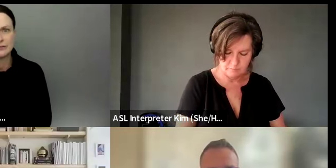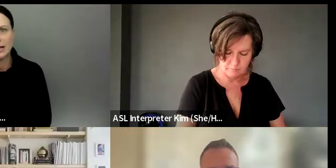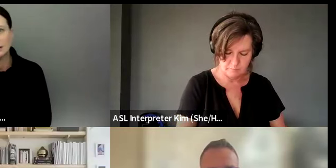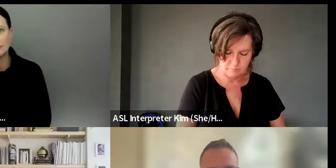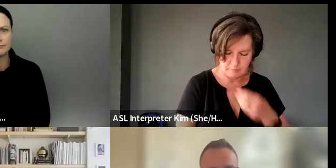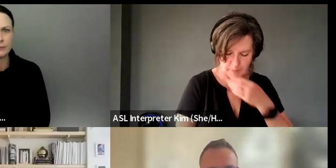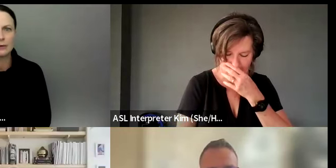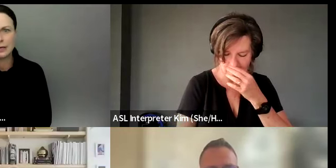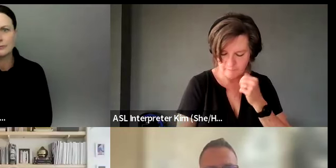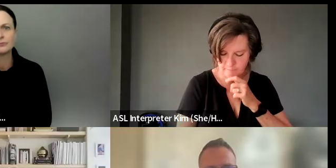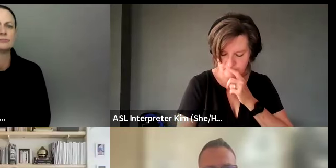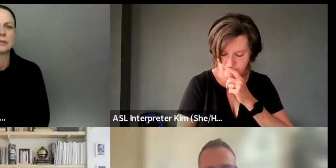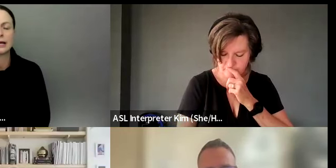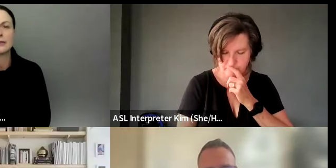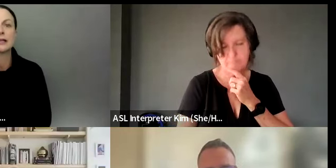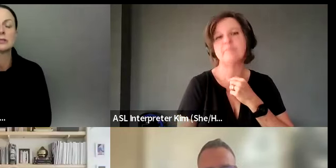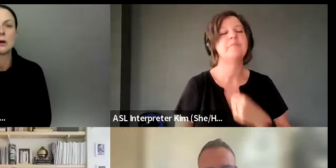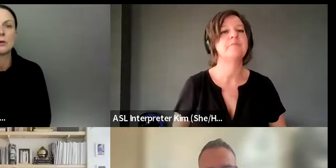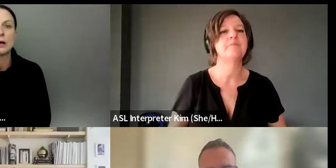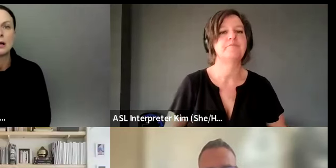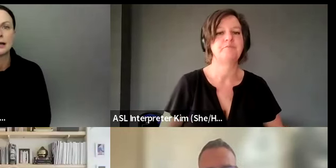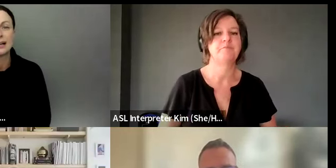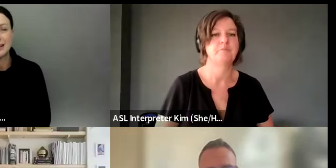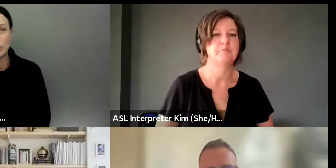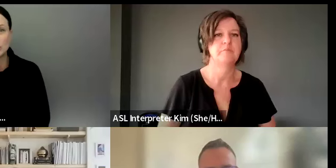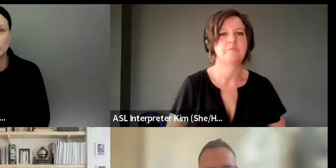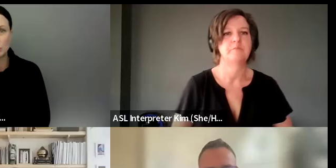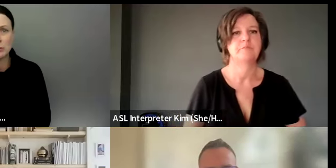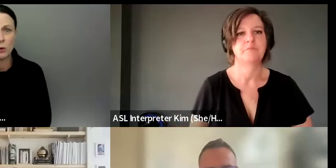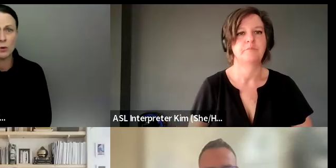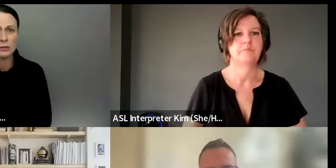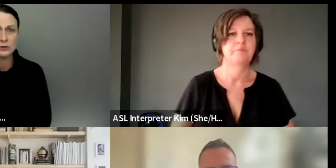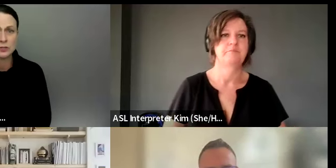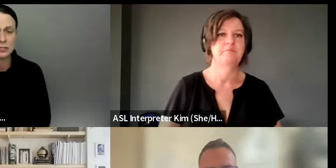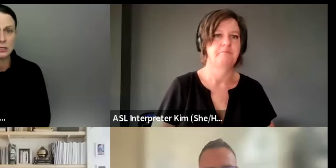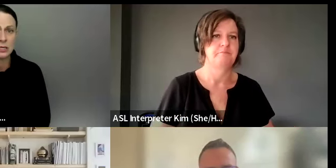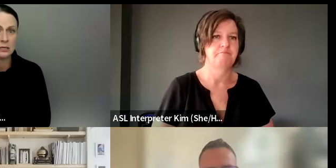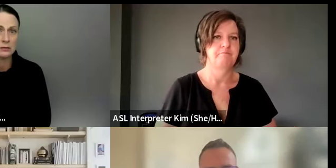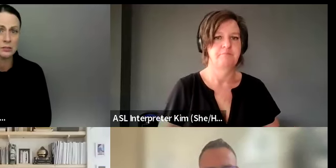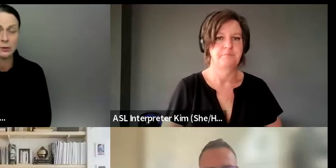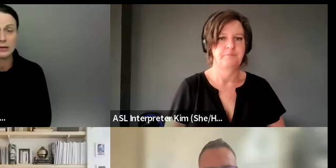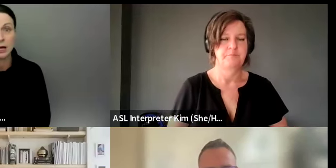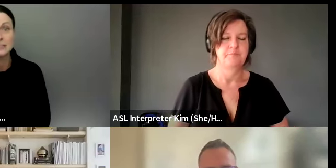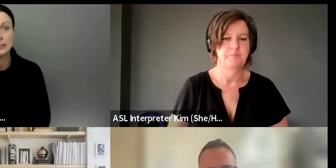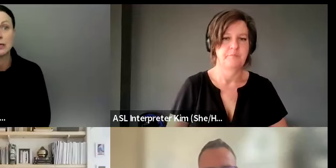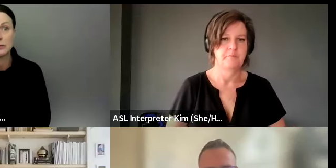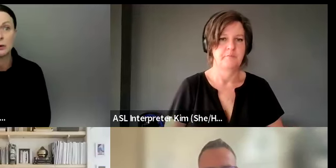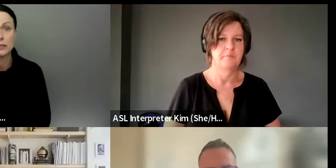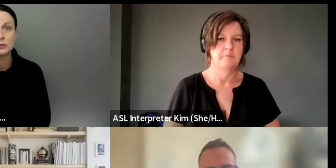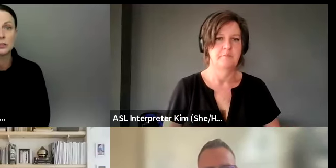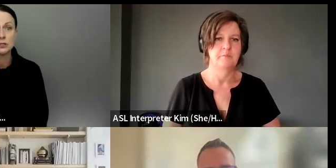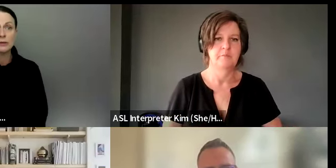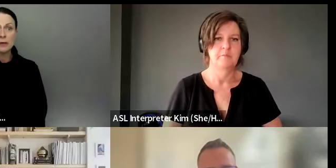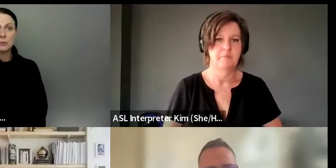in Dev Native, Cloud Native, that kind of thing. So I'd like to have one or two more people interested in doing that. Contact me if you